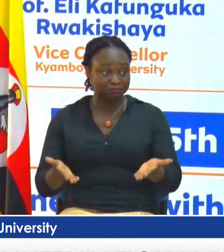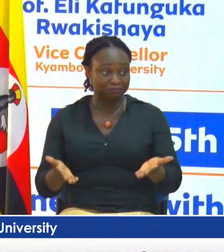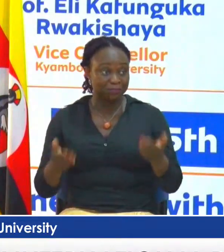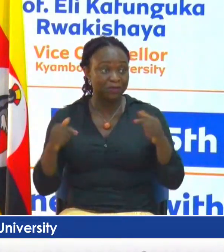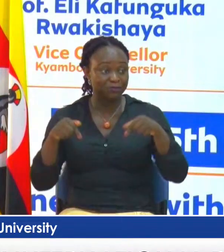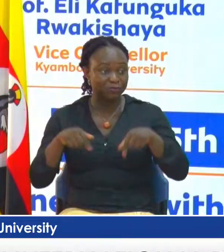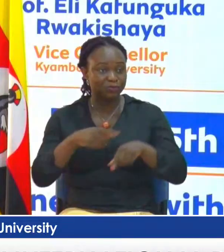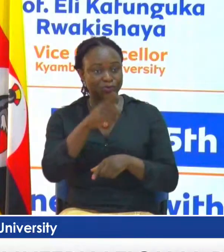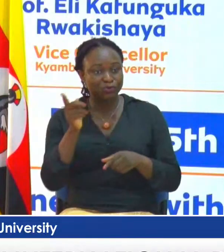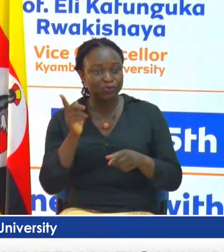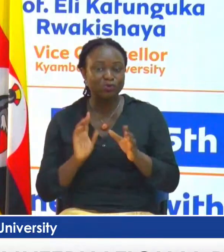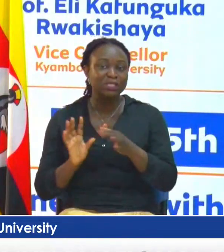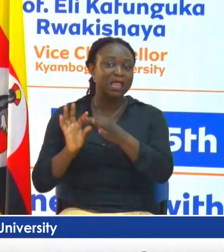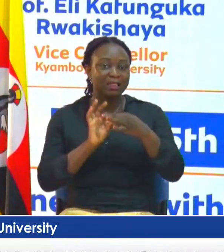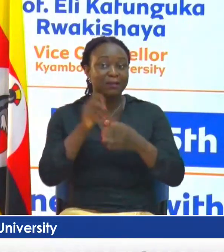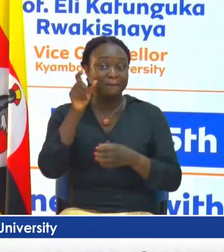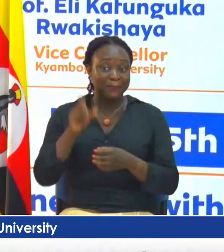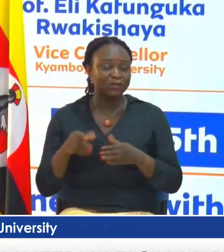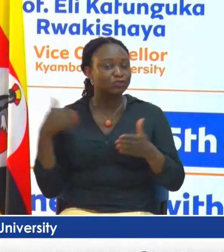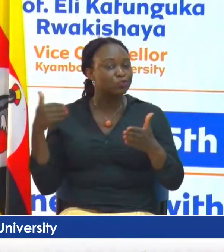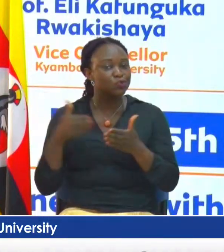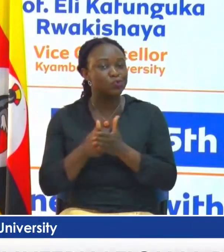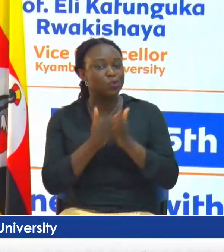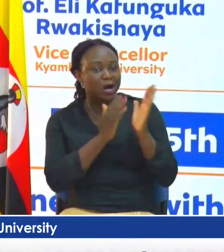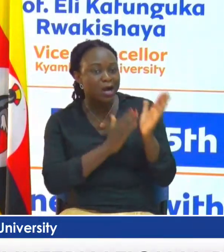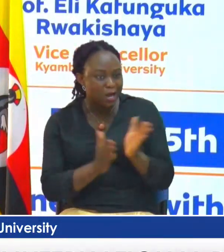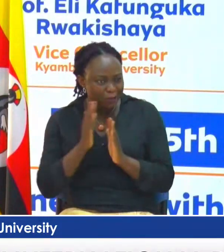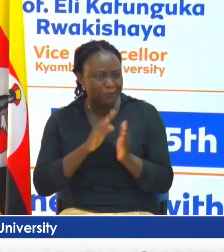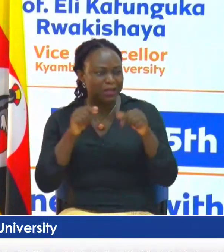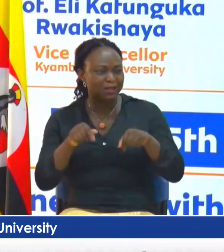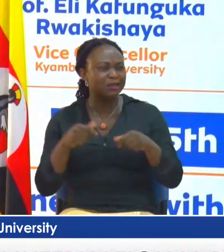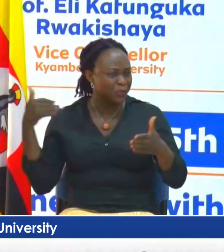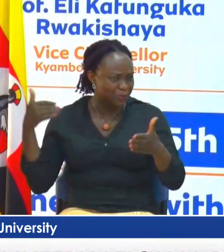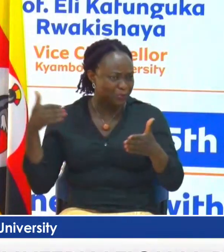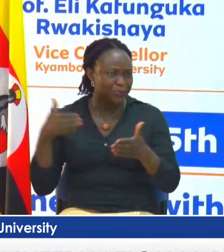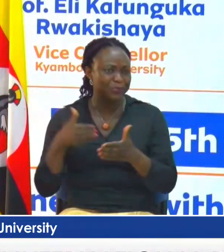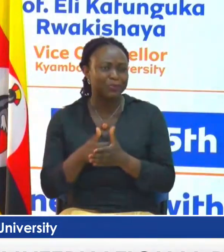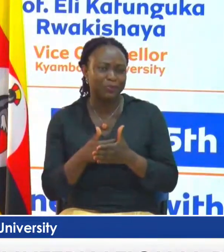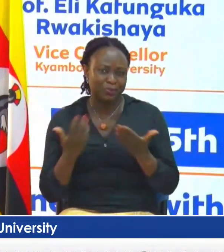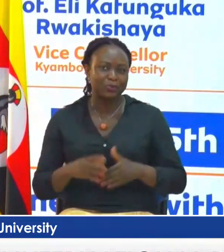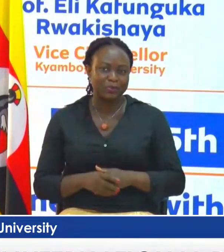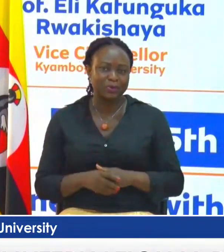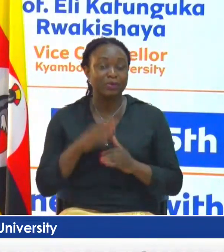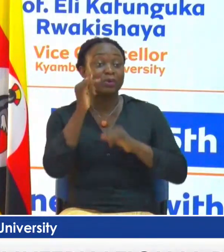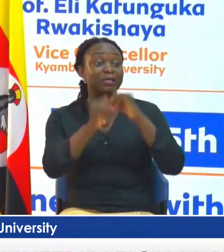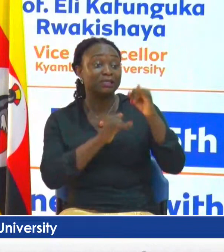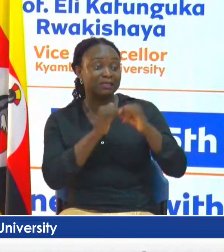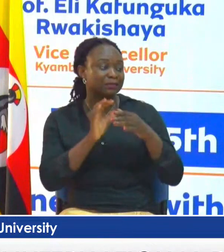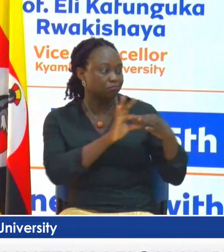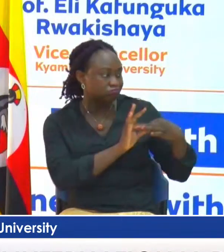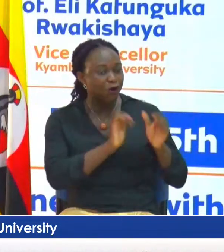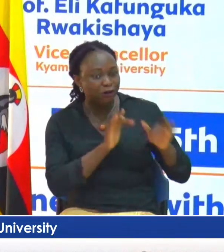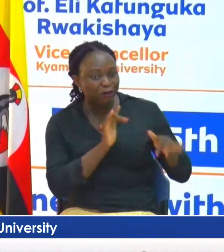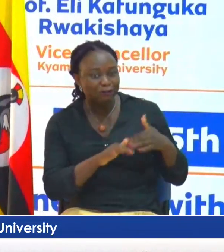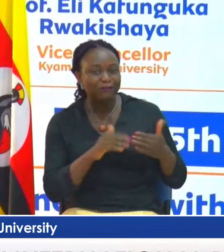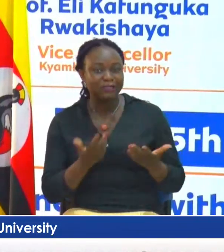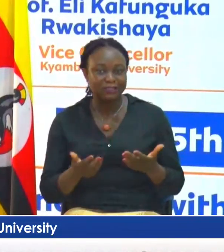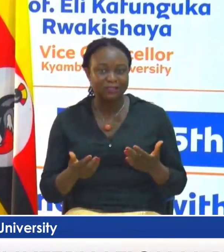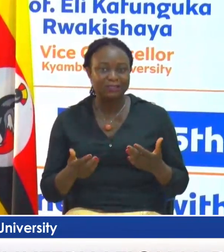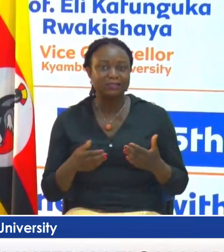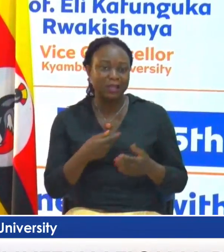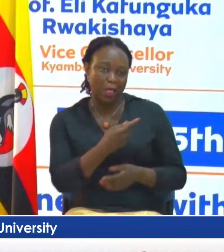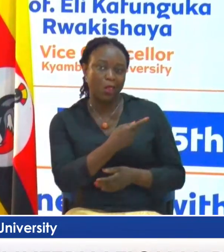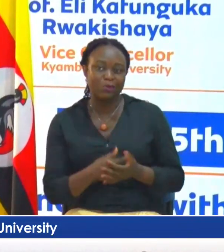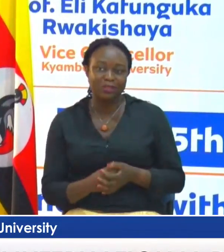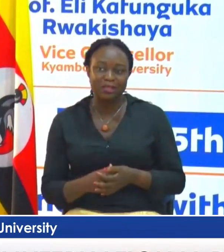and connect with you in person. I've been planning for this outreach for so long with the International Relations Office through Judith and